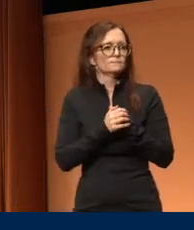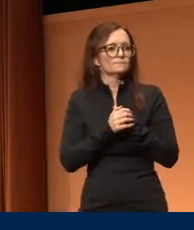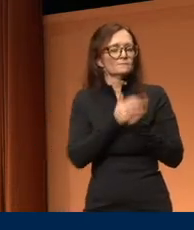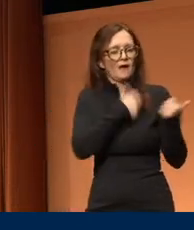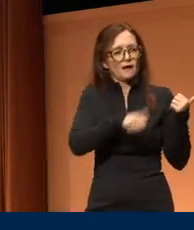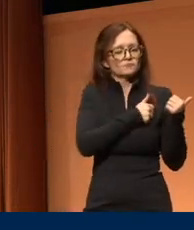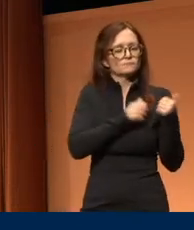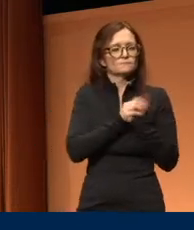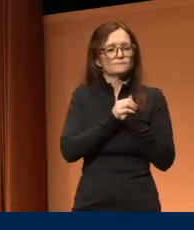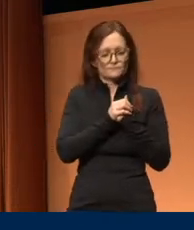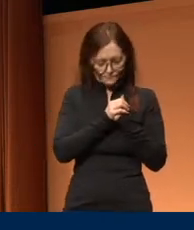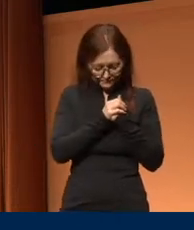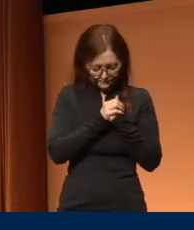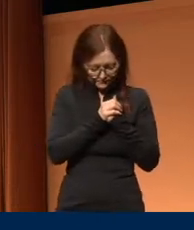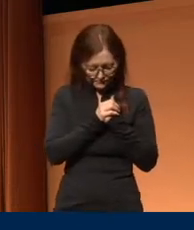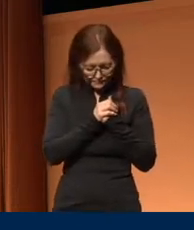attitude.